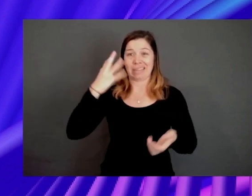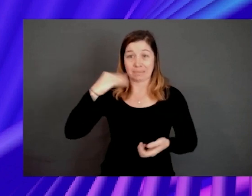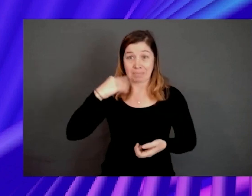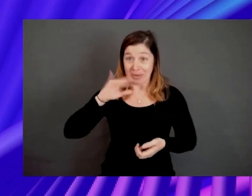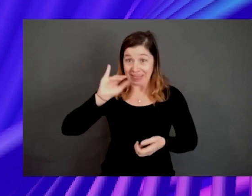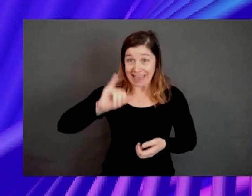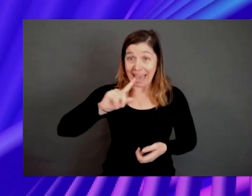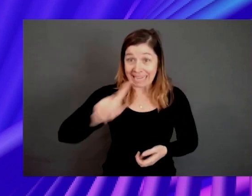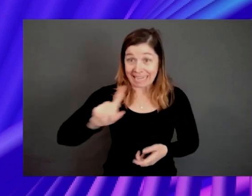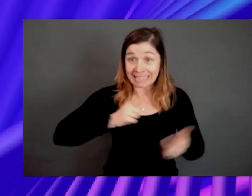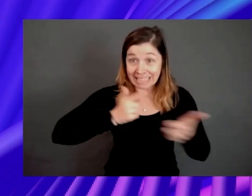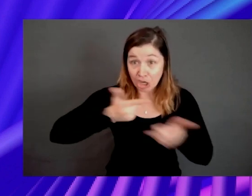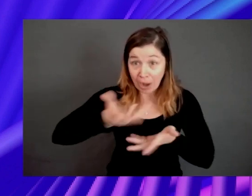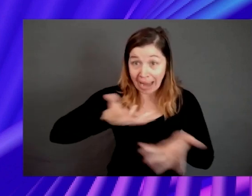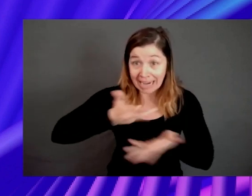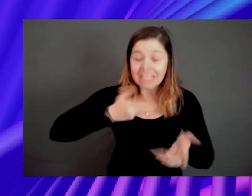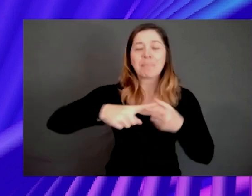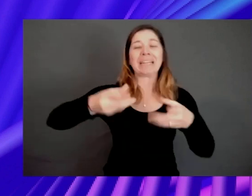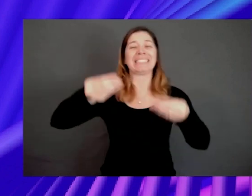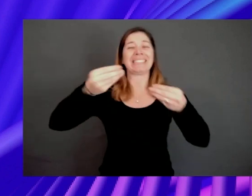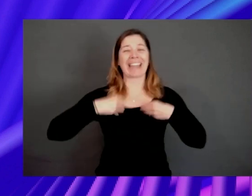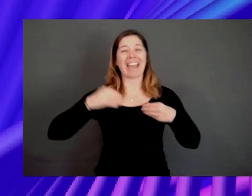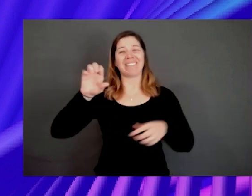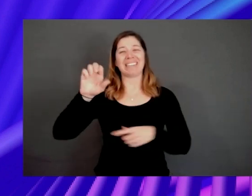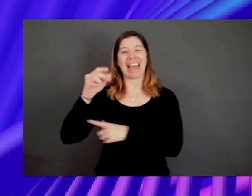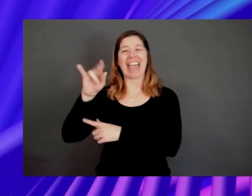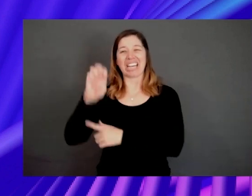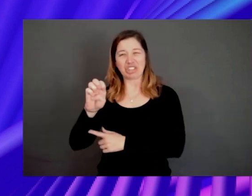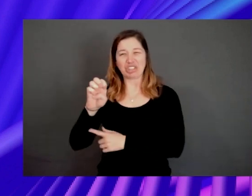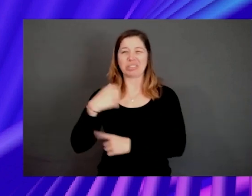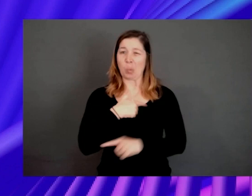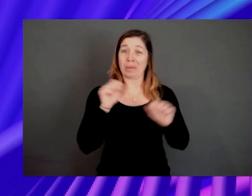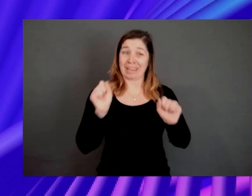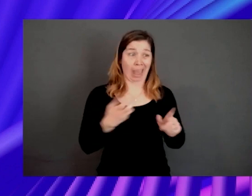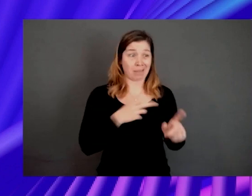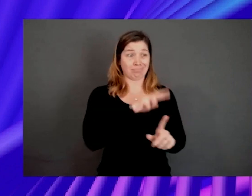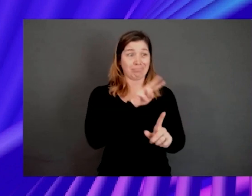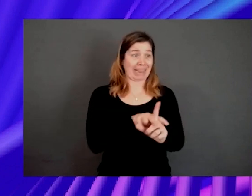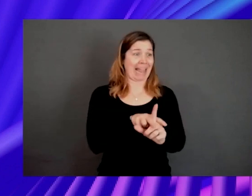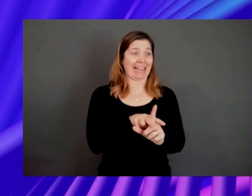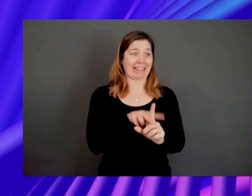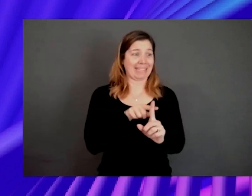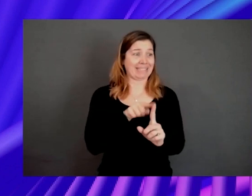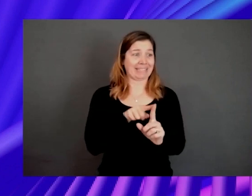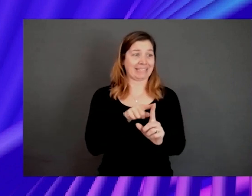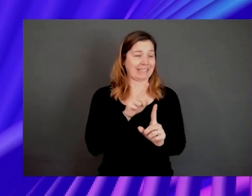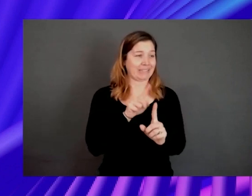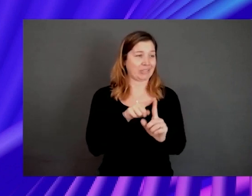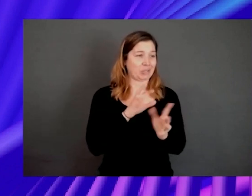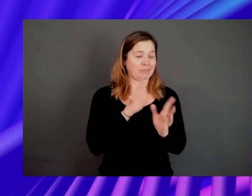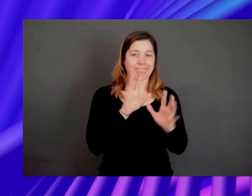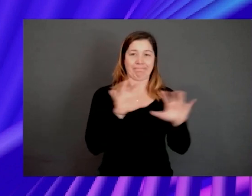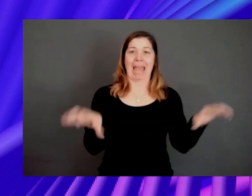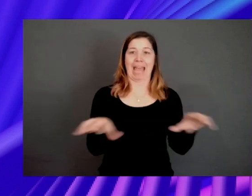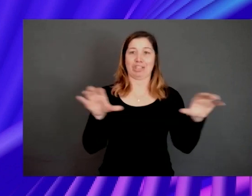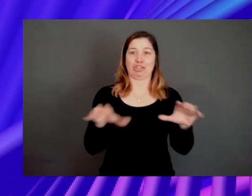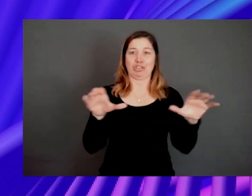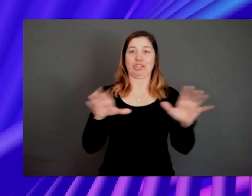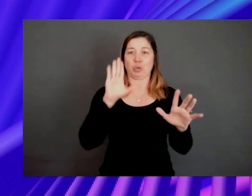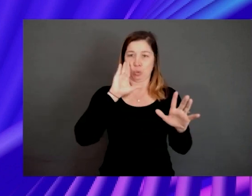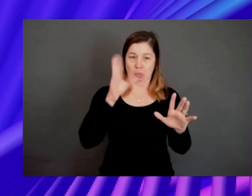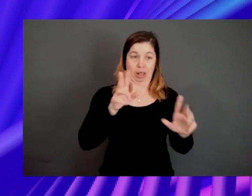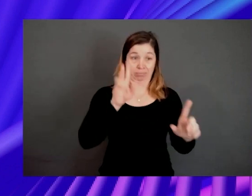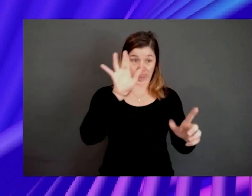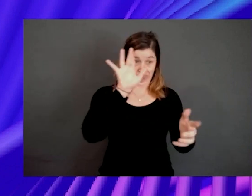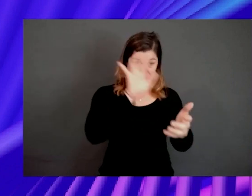us that engine that said, okay, we can also easily plug this into a GitHub action that just is going to go run all the